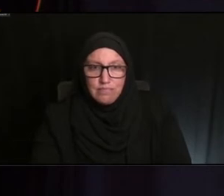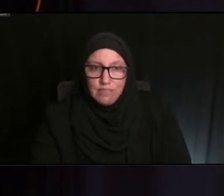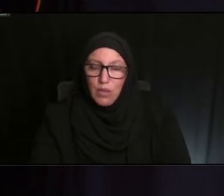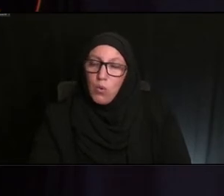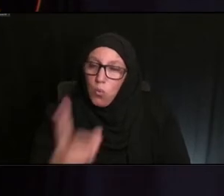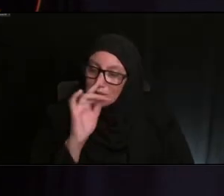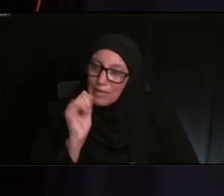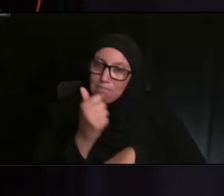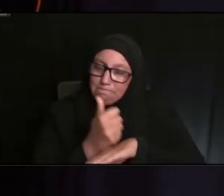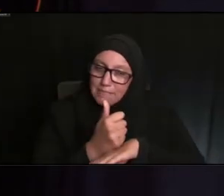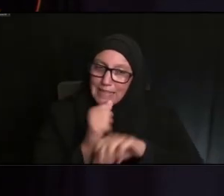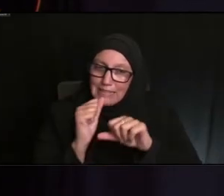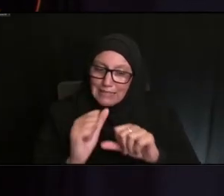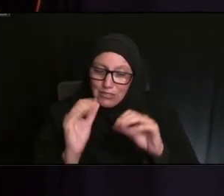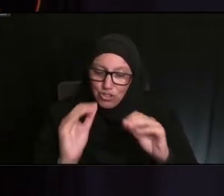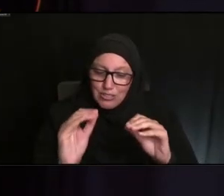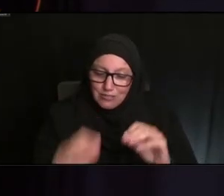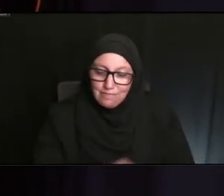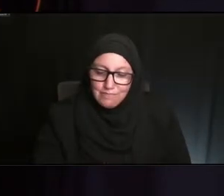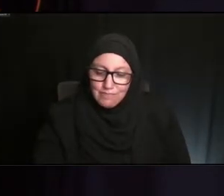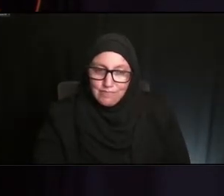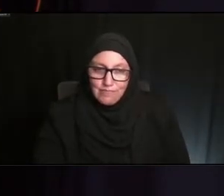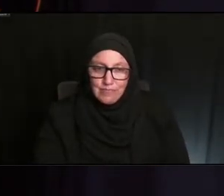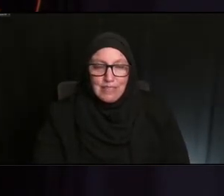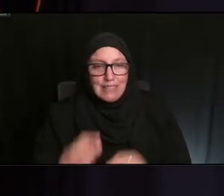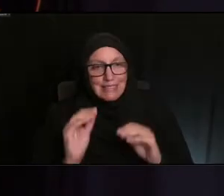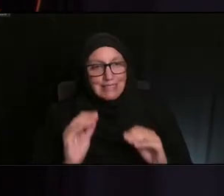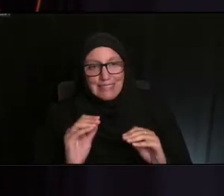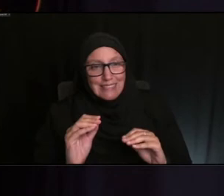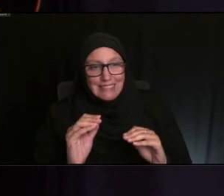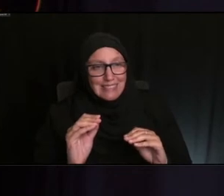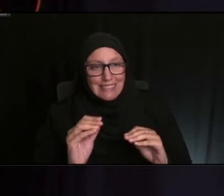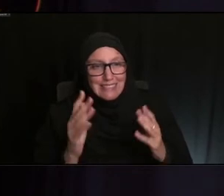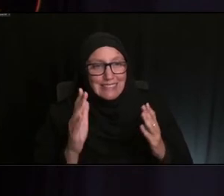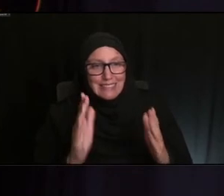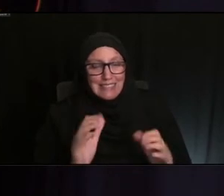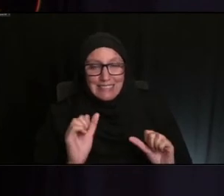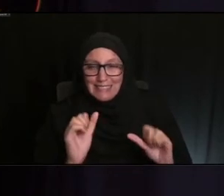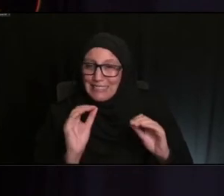and built the ideology, and we are indebted to this, okay?